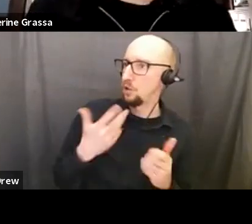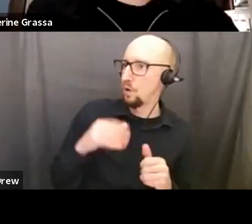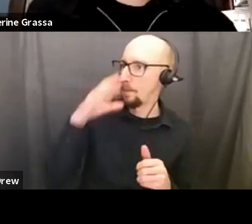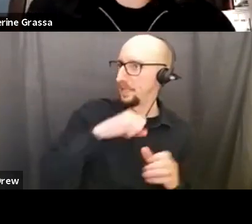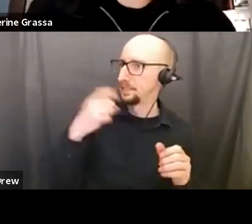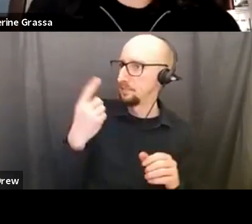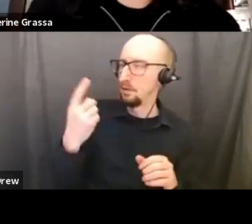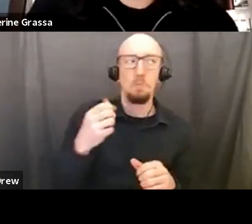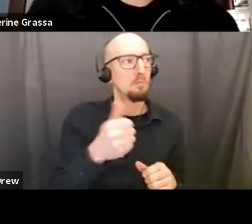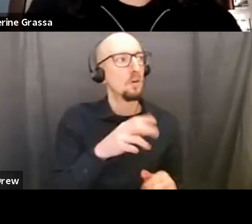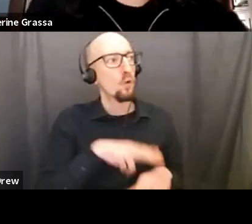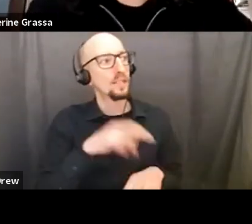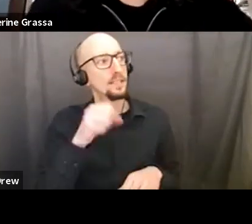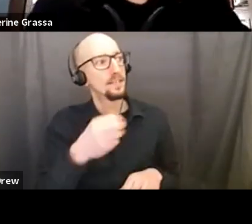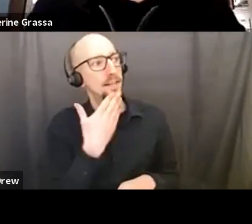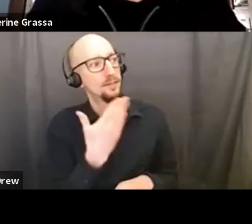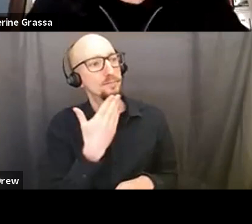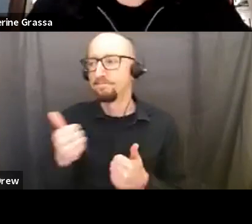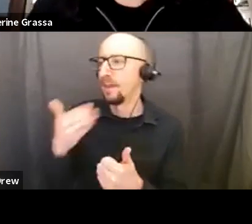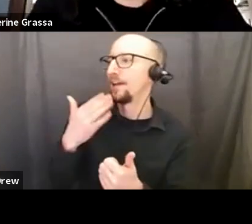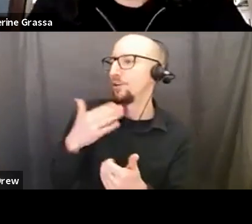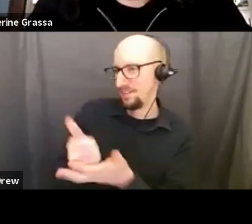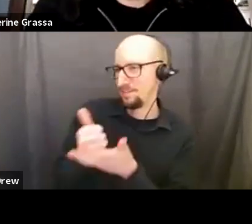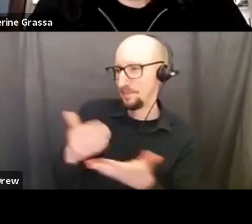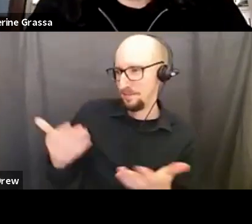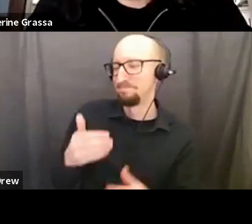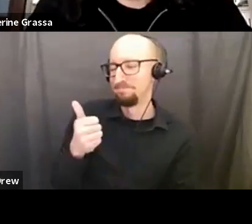Yes, of course. Thank you. Thank you. Very helpful.